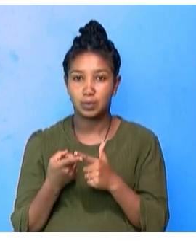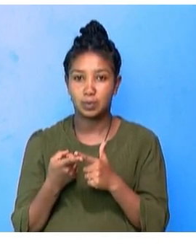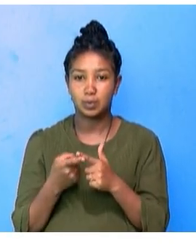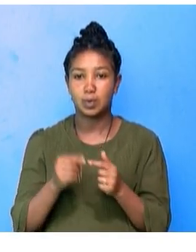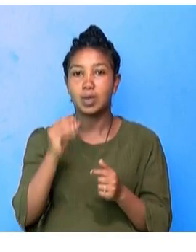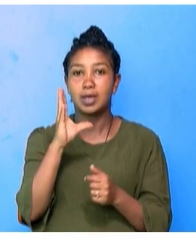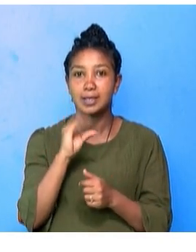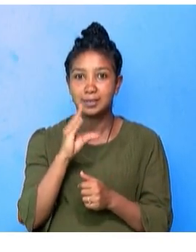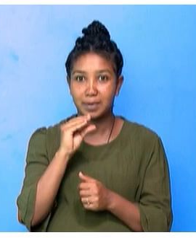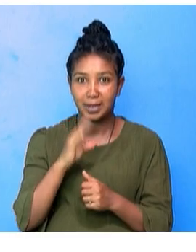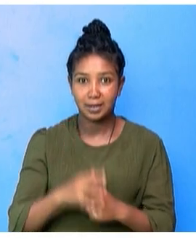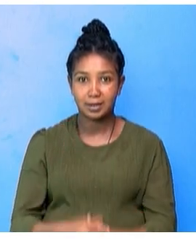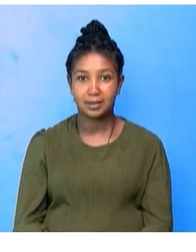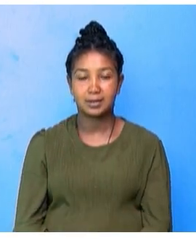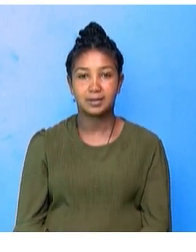speak.